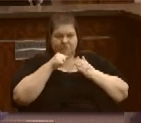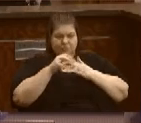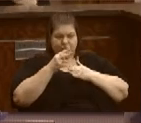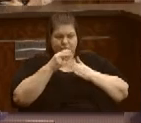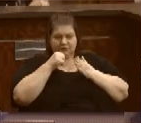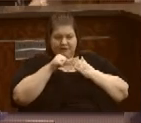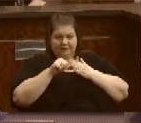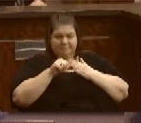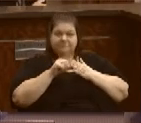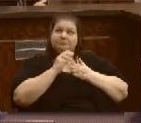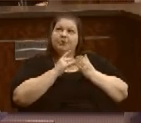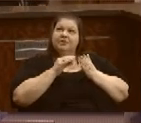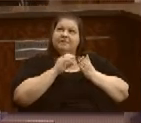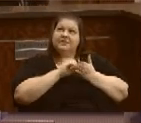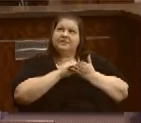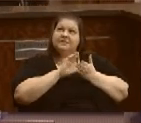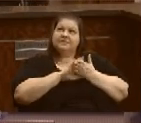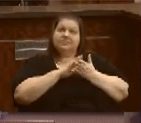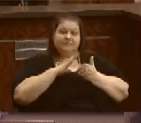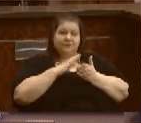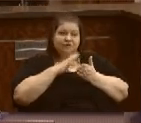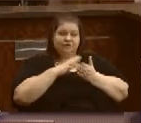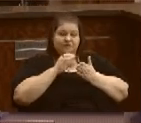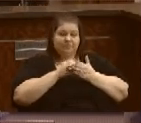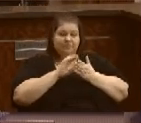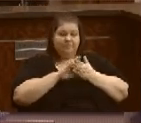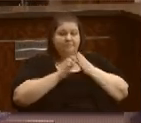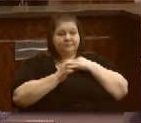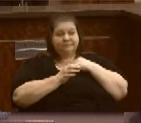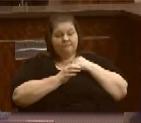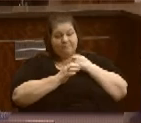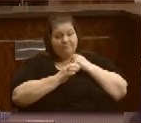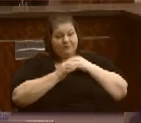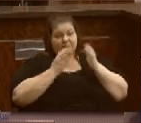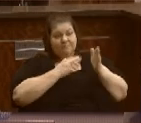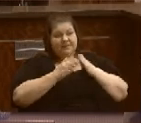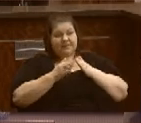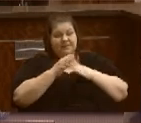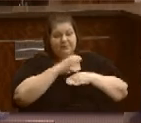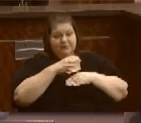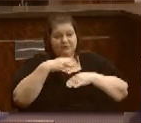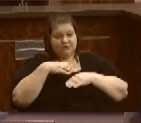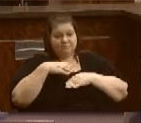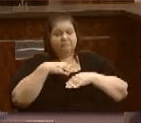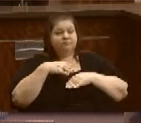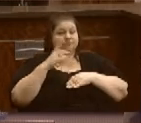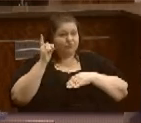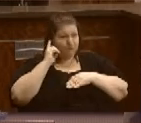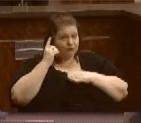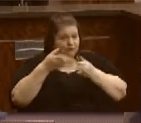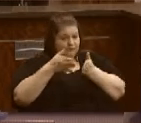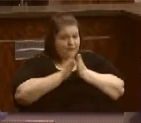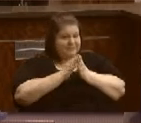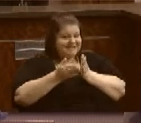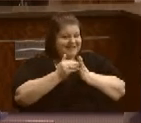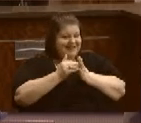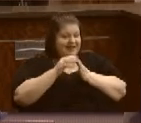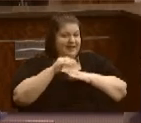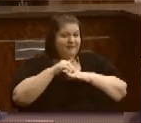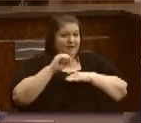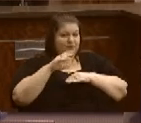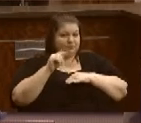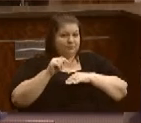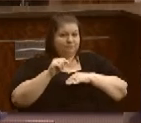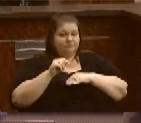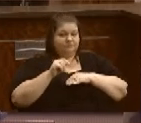of the official record. The Planning Commission heard the request again at their October 20th, 2015 meeting. The